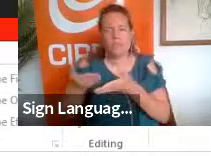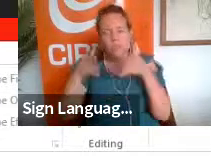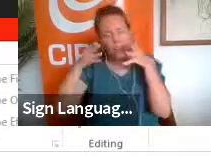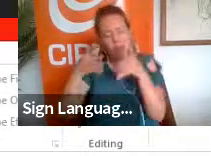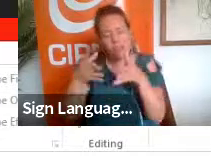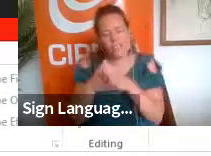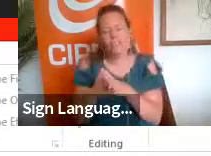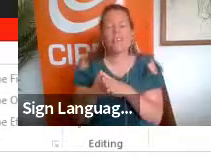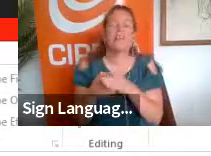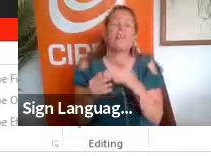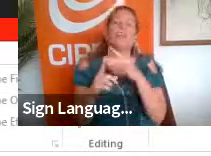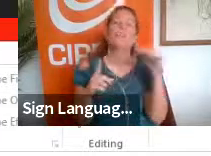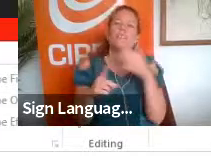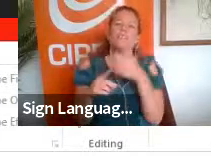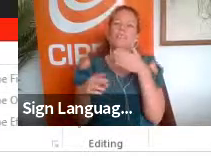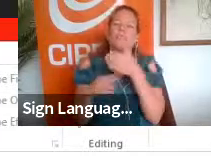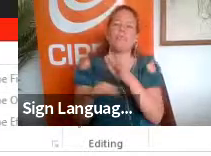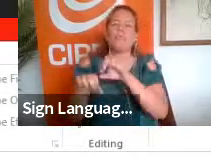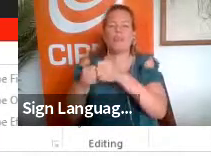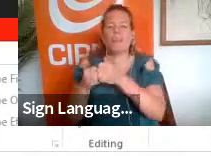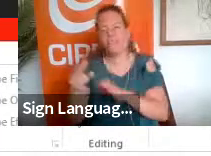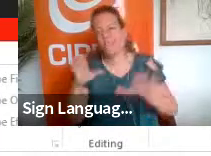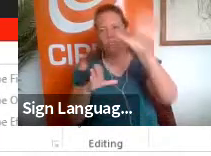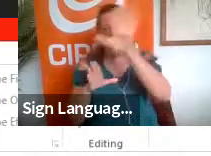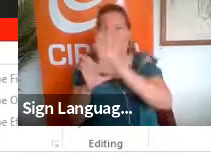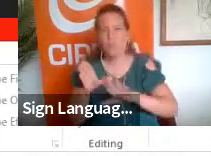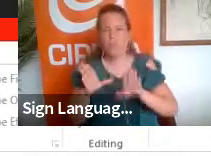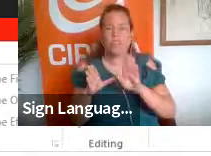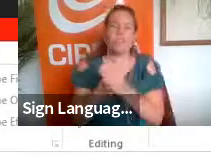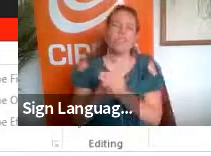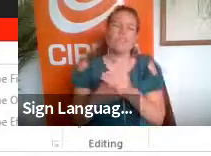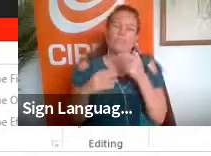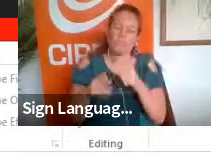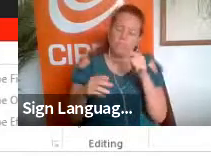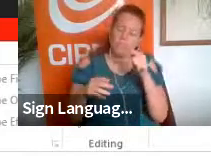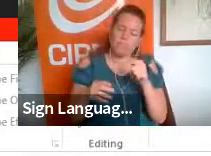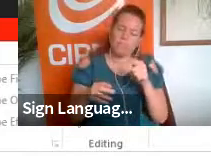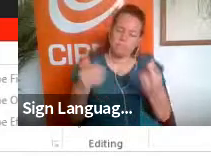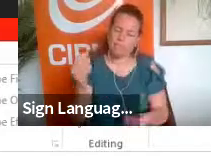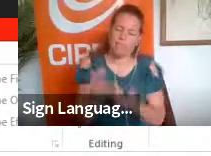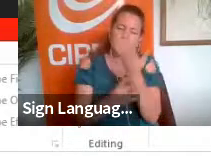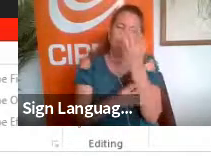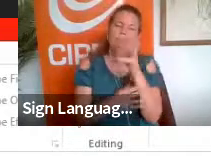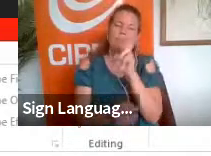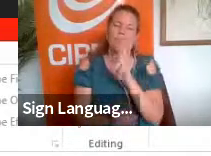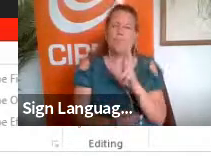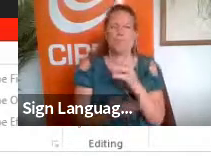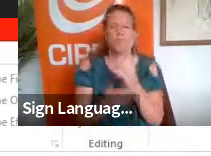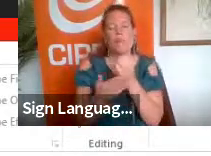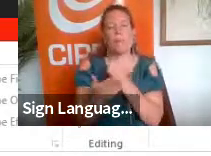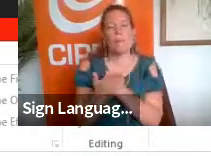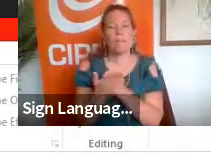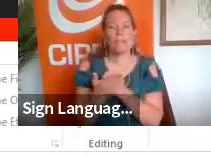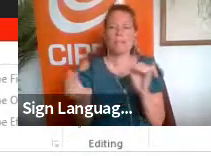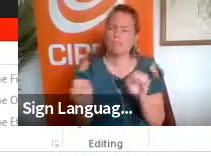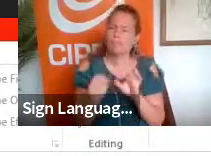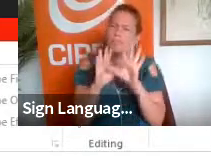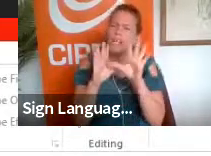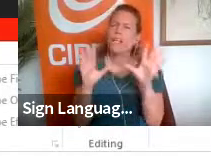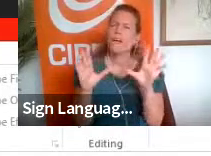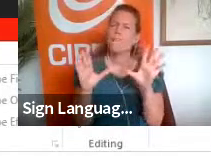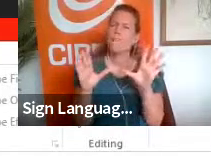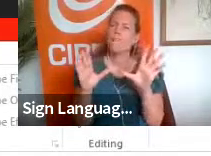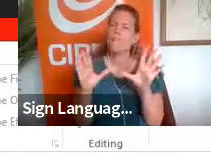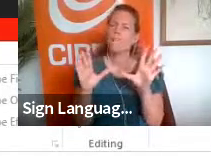on the continent. So Reporti was born as a result of this because it became clear that